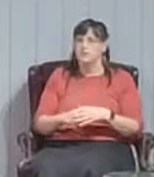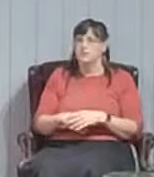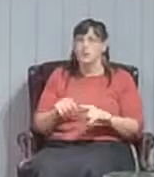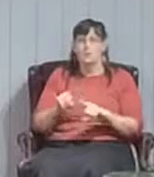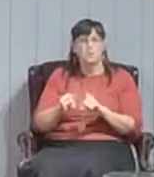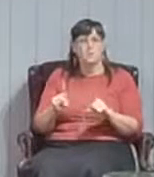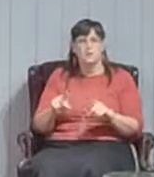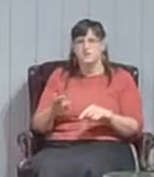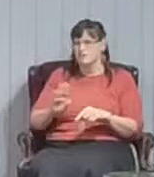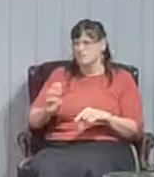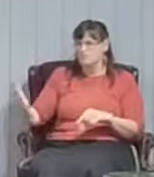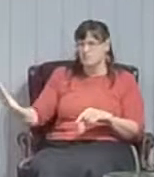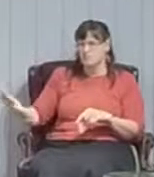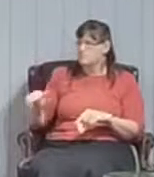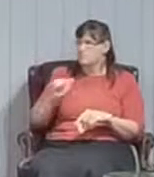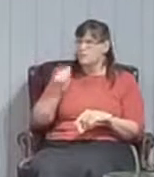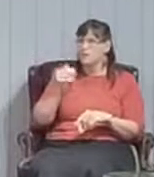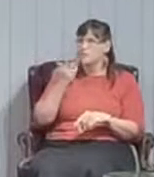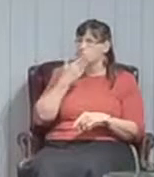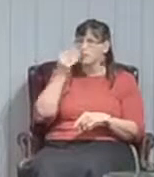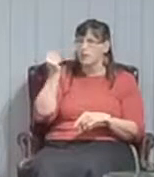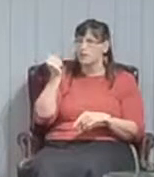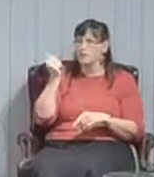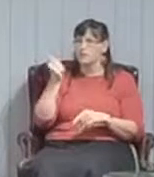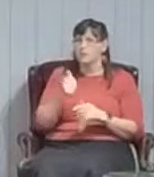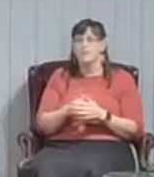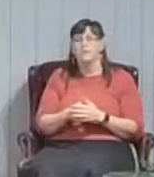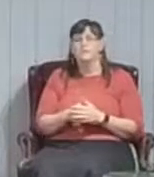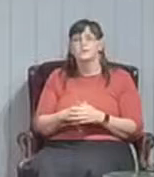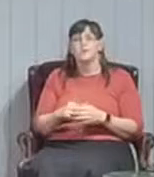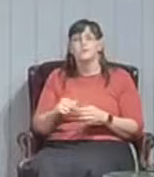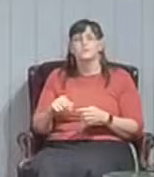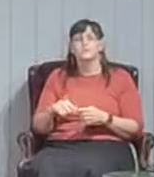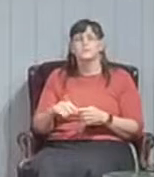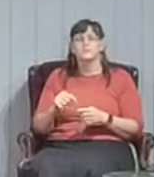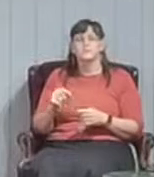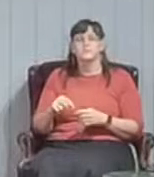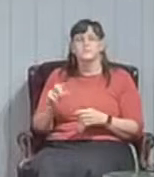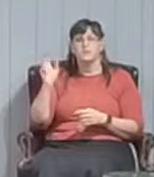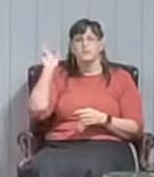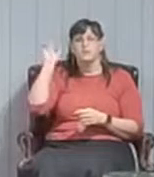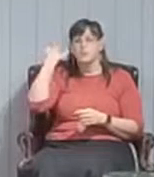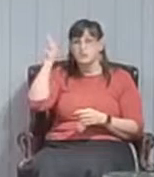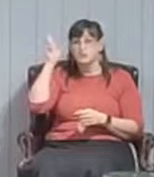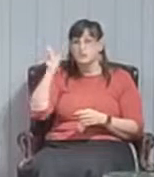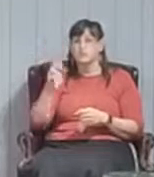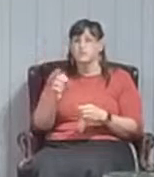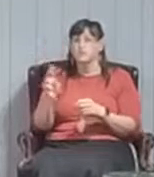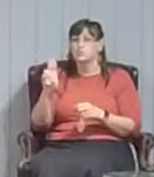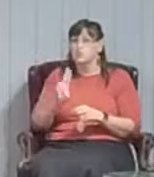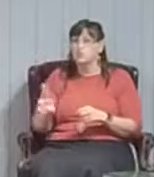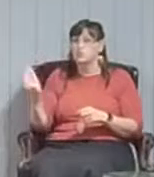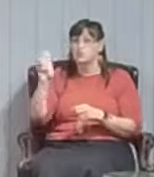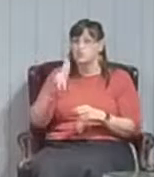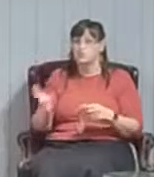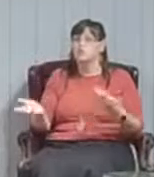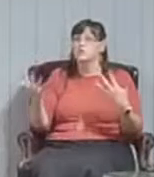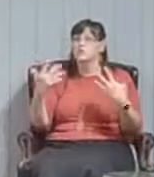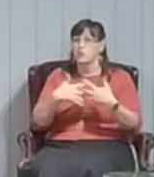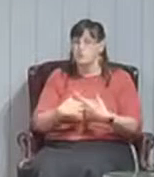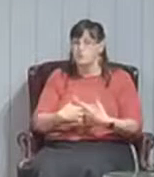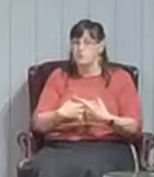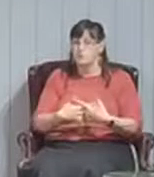So what's the answer? So one of the devil's devices is compromise. The answer to compromise is separation. Look at verse